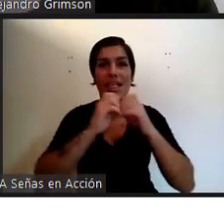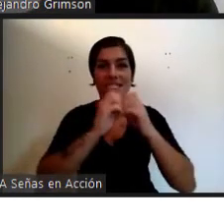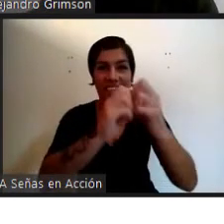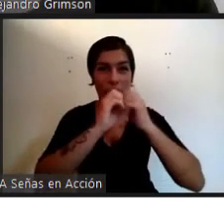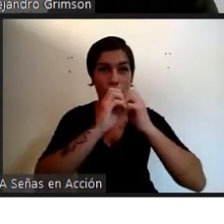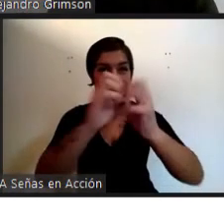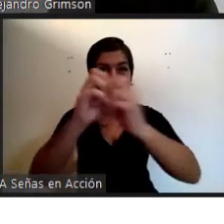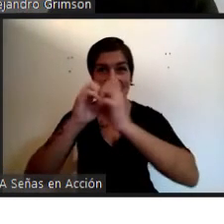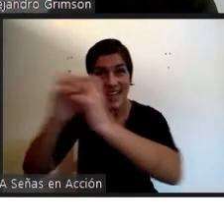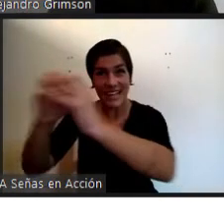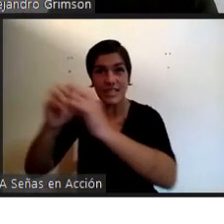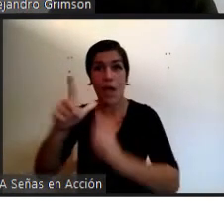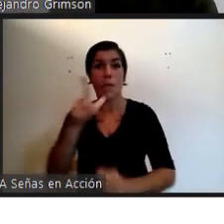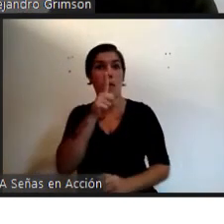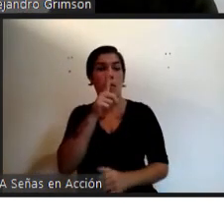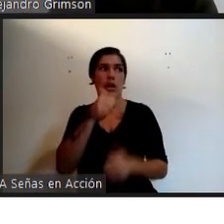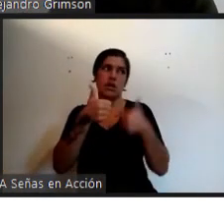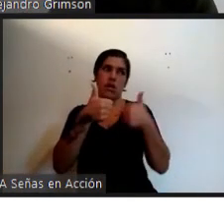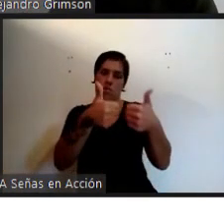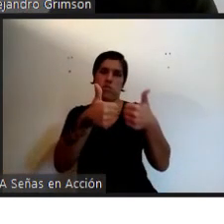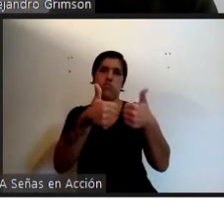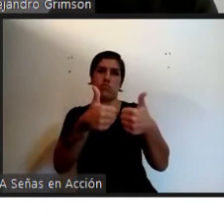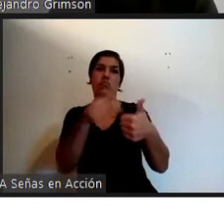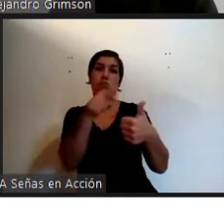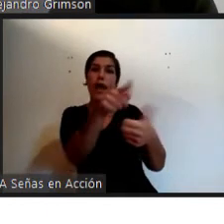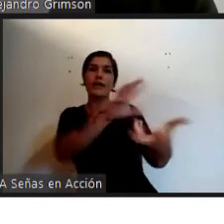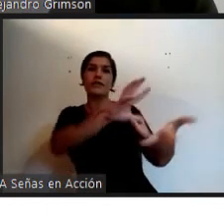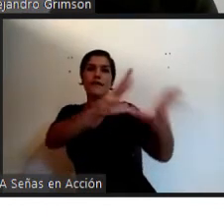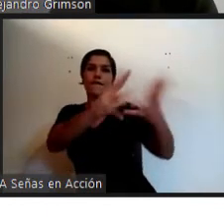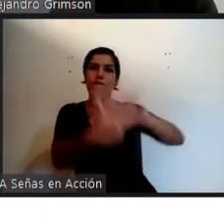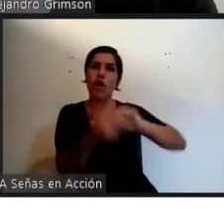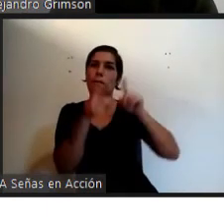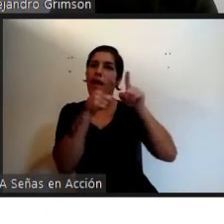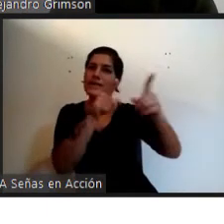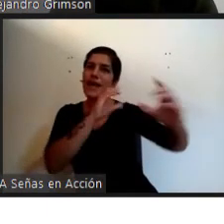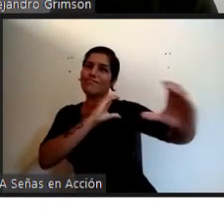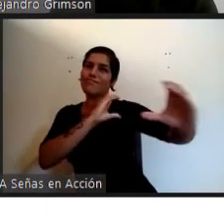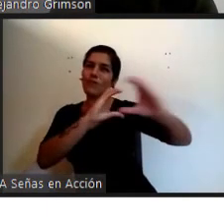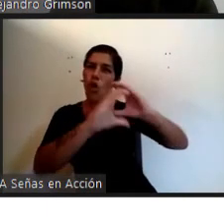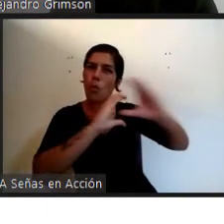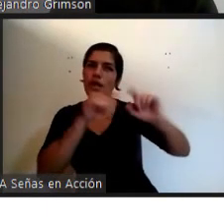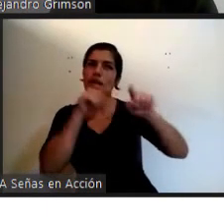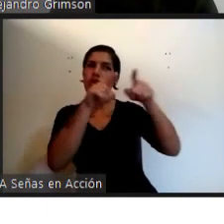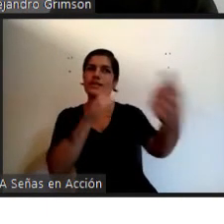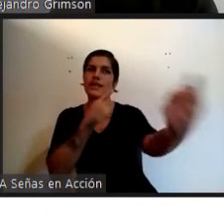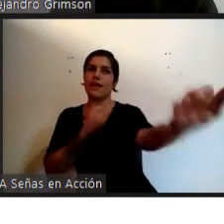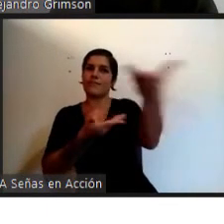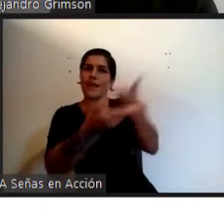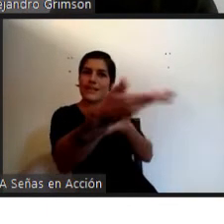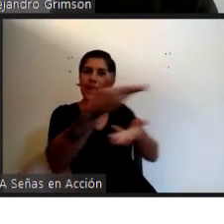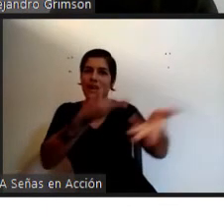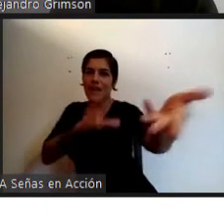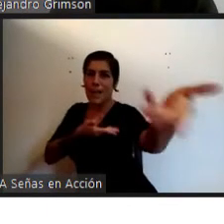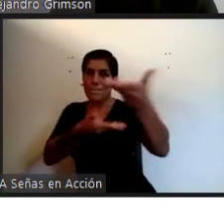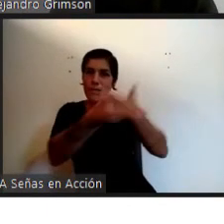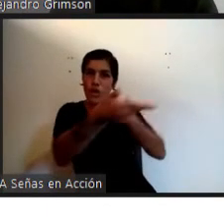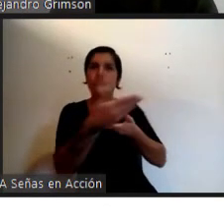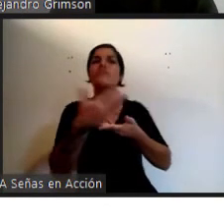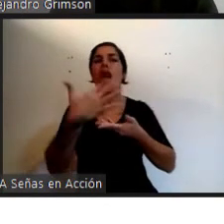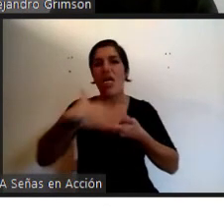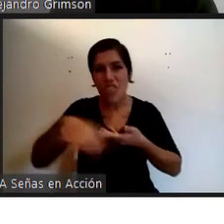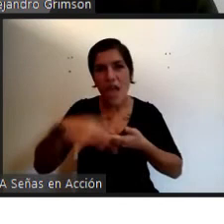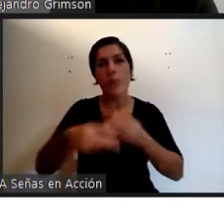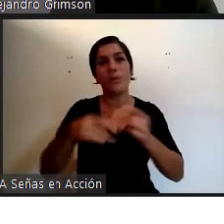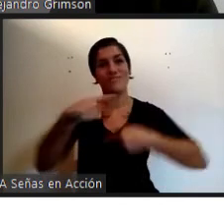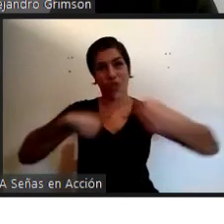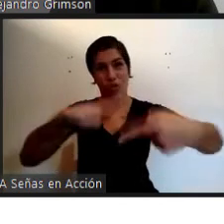Contemoc in Proa are ways of communicating that we have to keep developing, that is